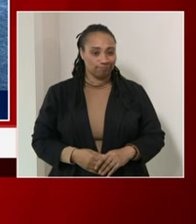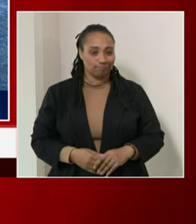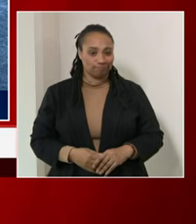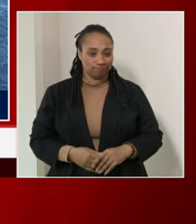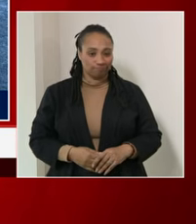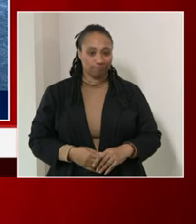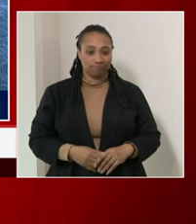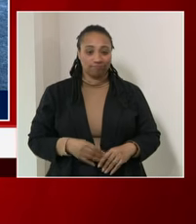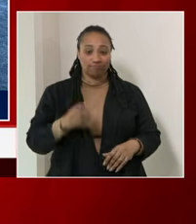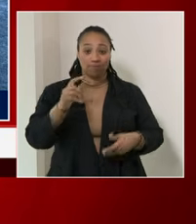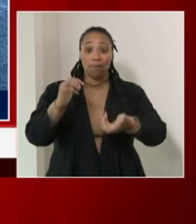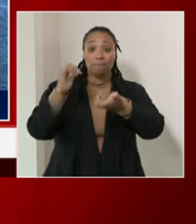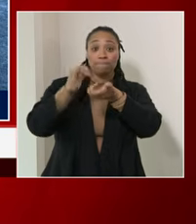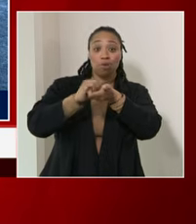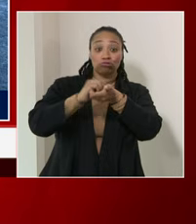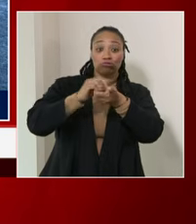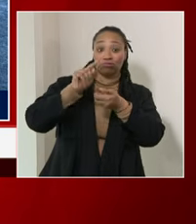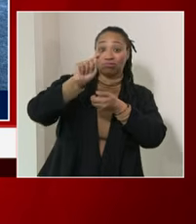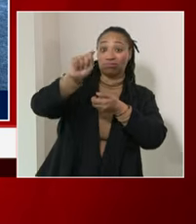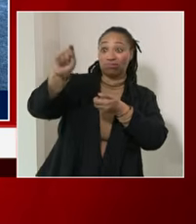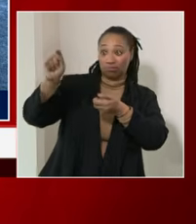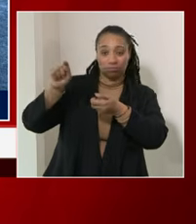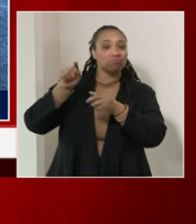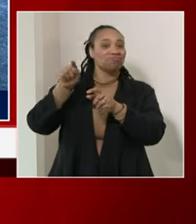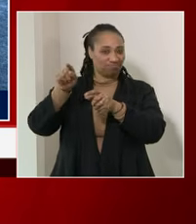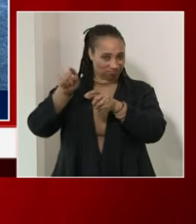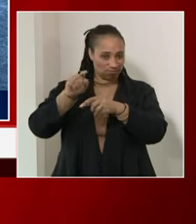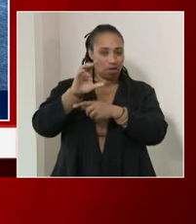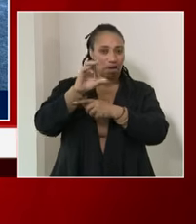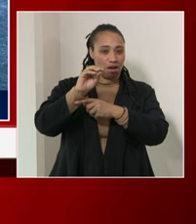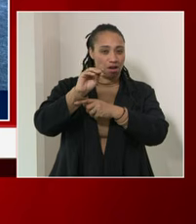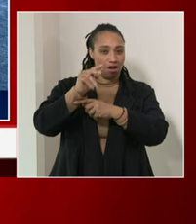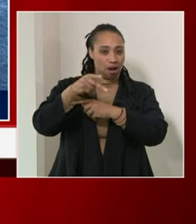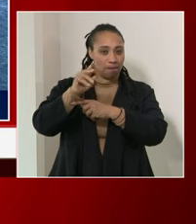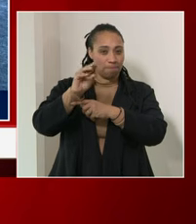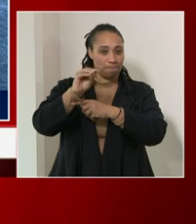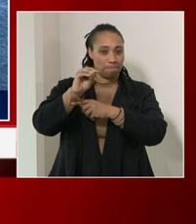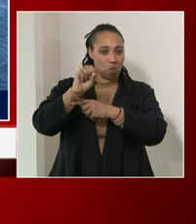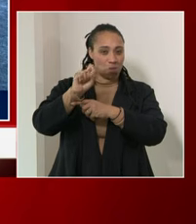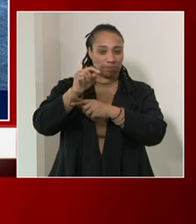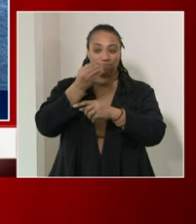front side has resumed. Put your bins out, we'll get to them.